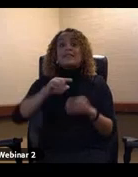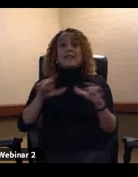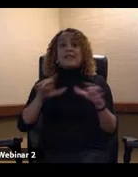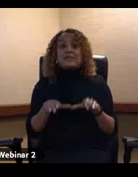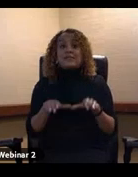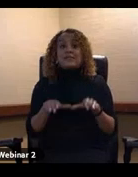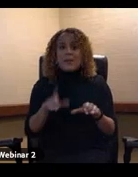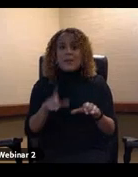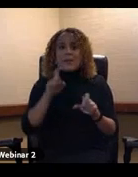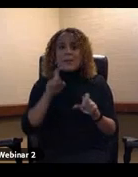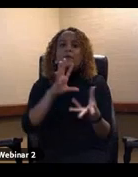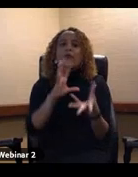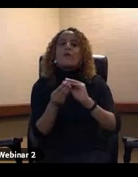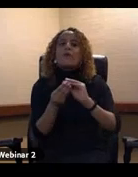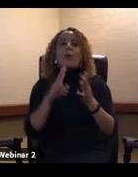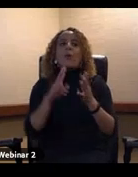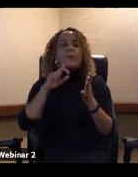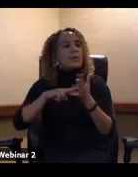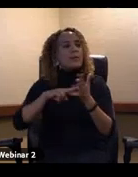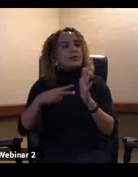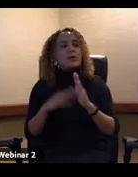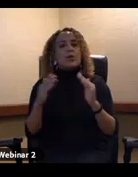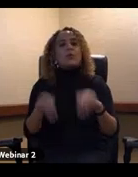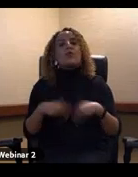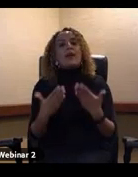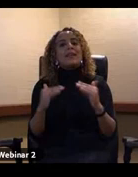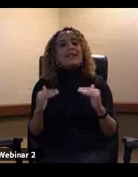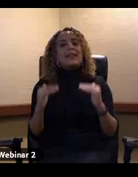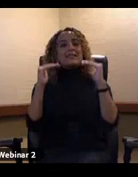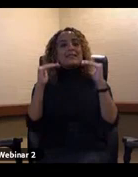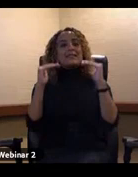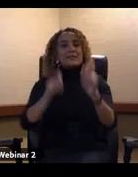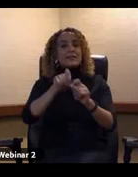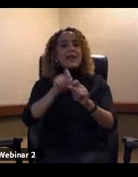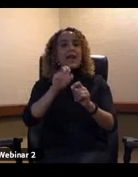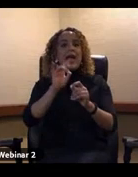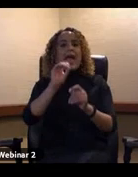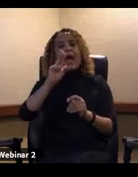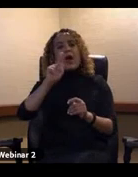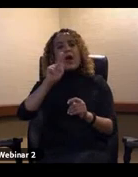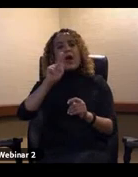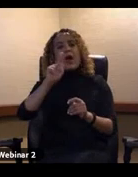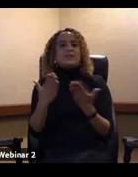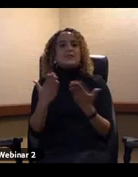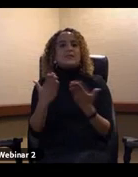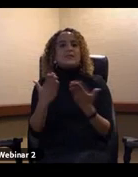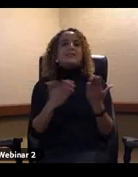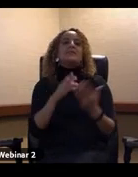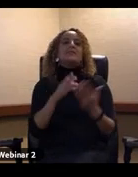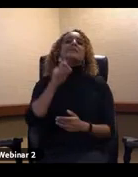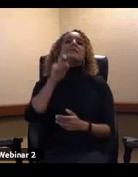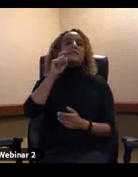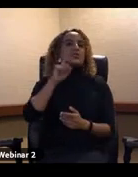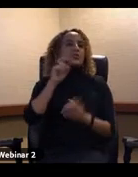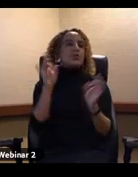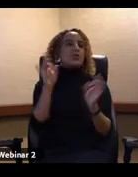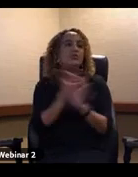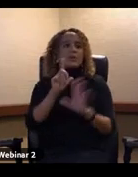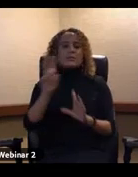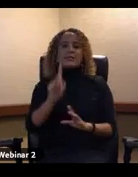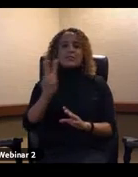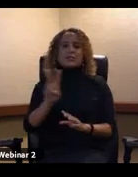proposed must be for the overall purpose of providing or enhancing population-specific outreach and service to victims of sexual assault, domestic violence,